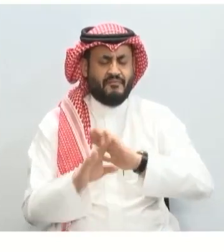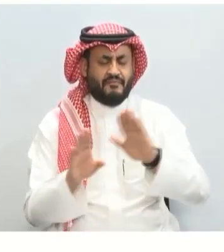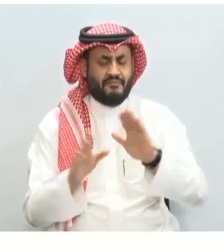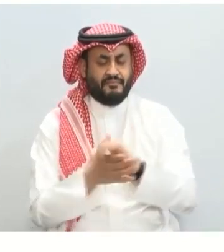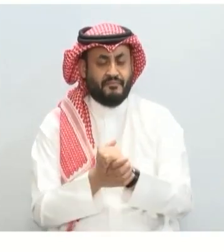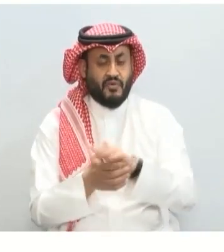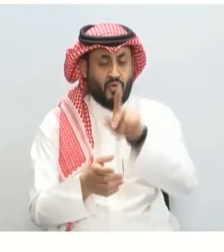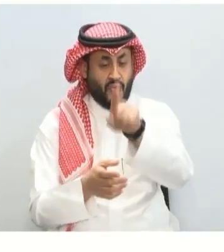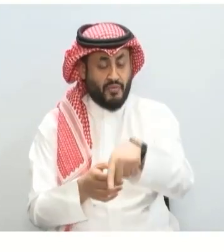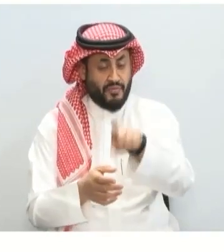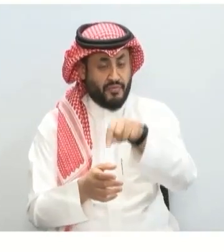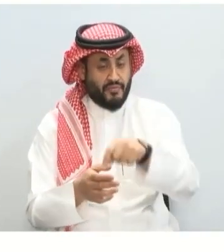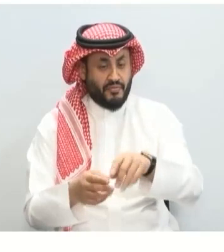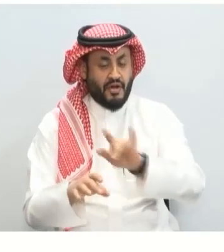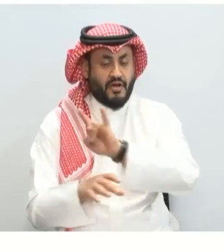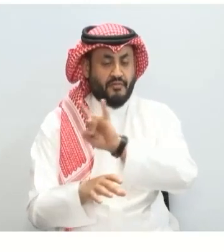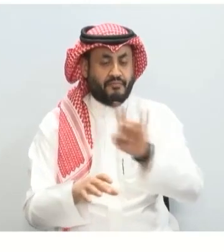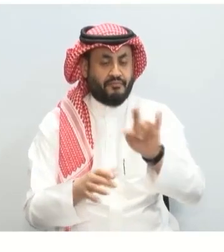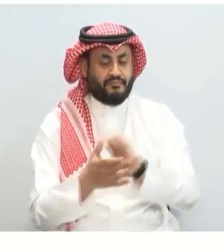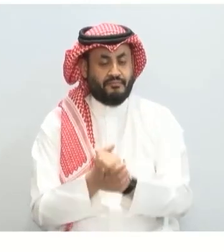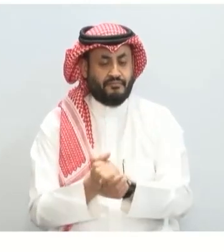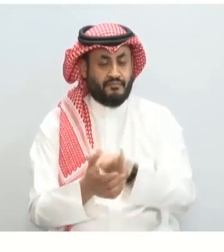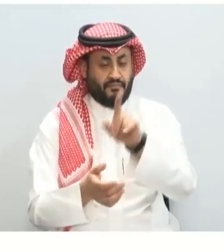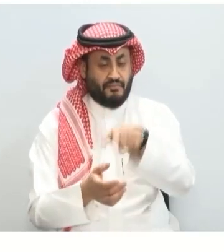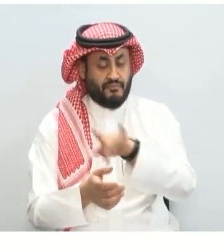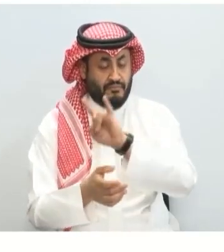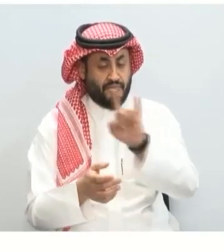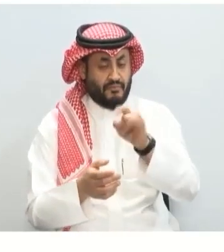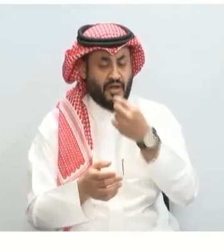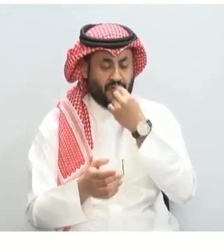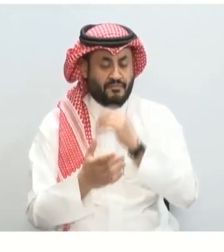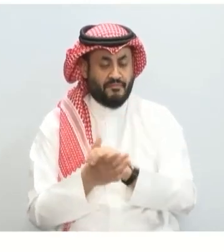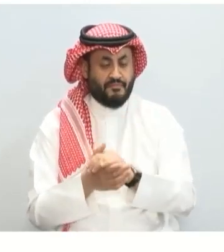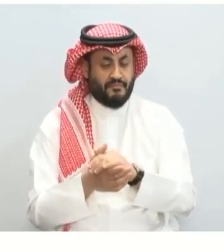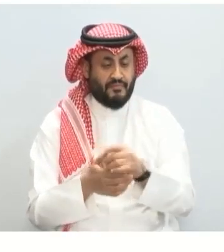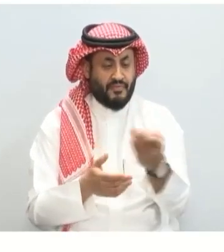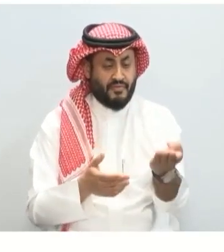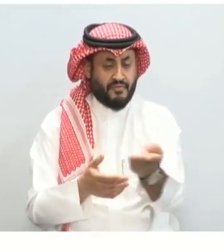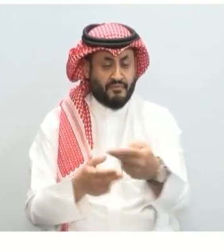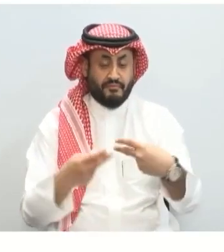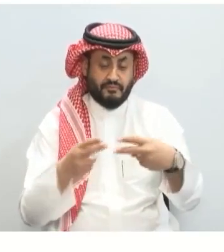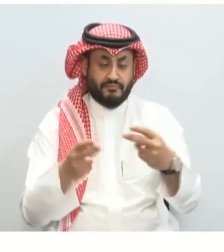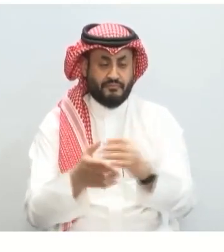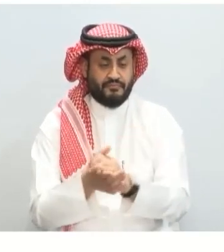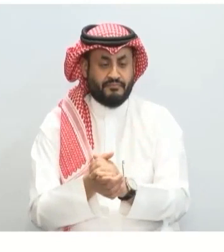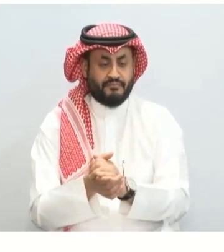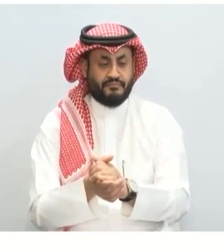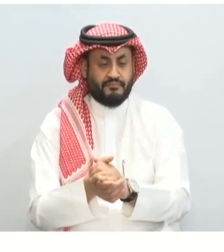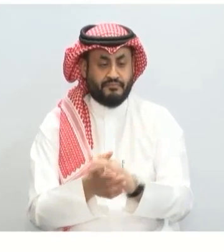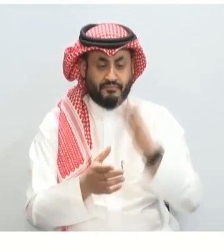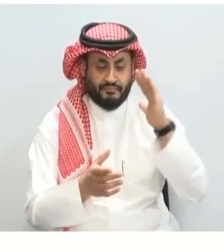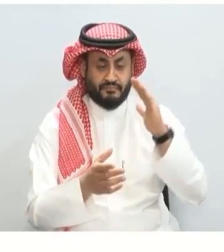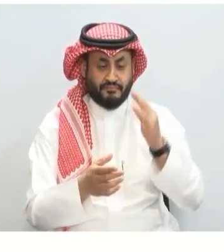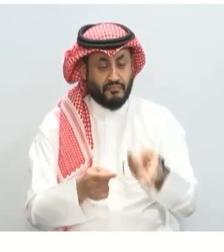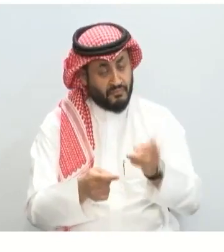So all of these here, you are declining the food. Here you are accepting. Thanks.